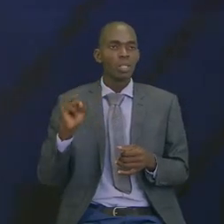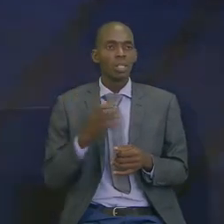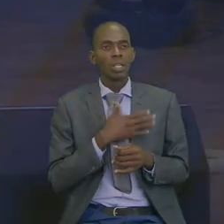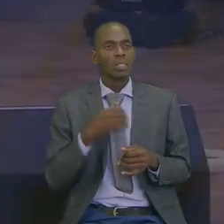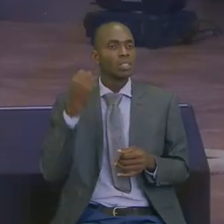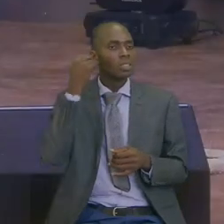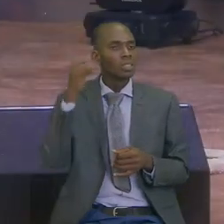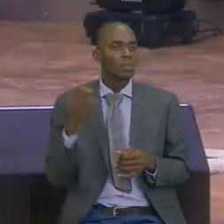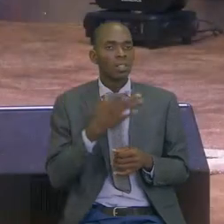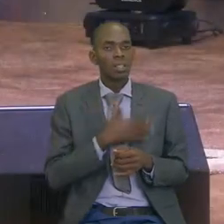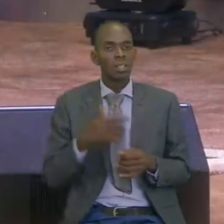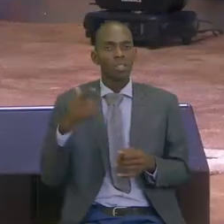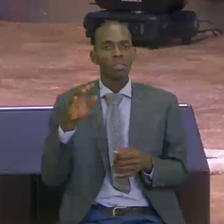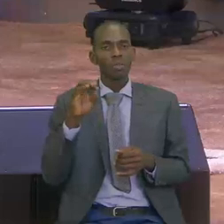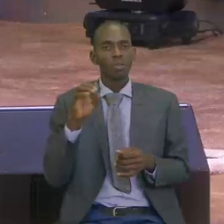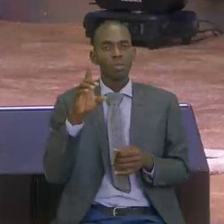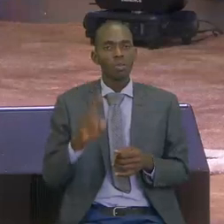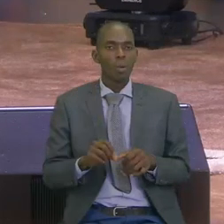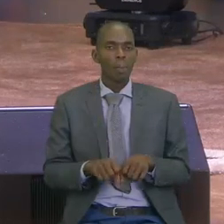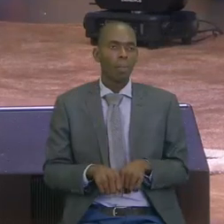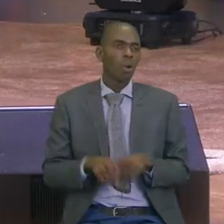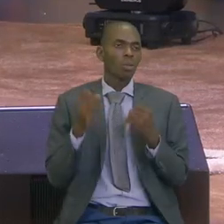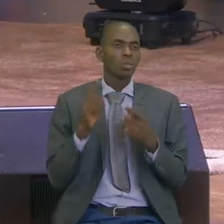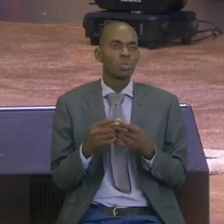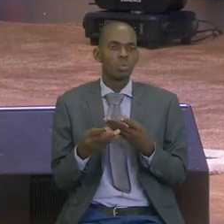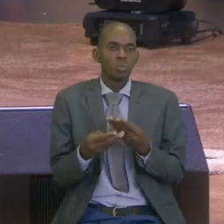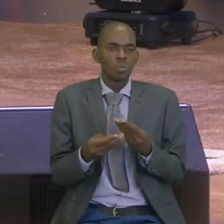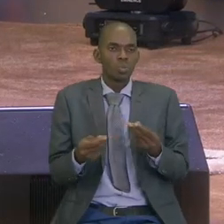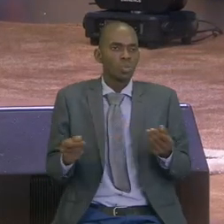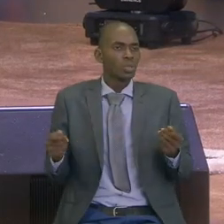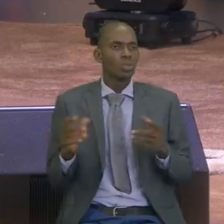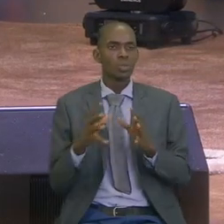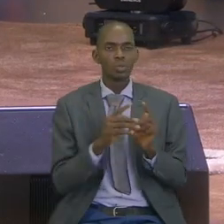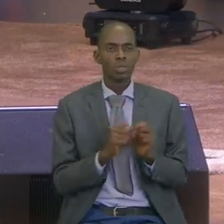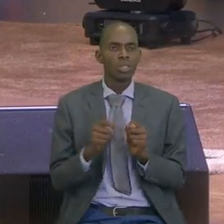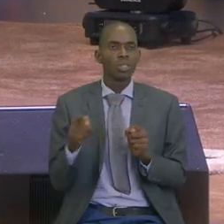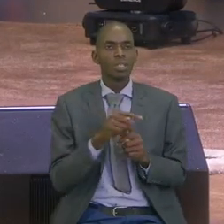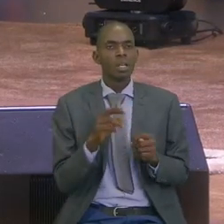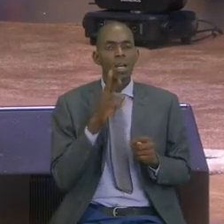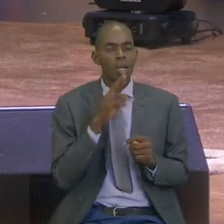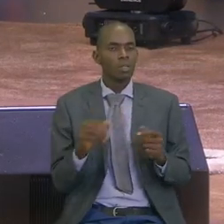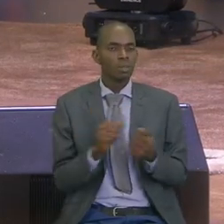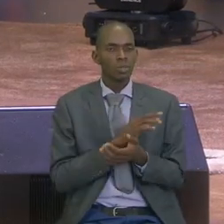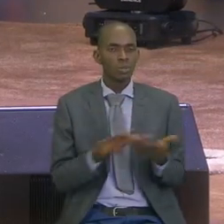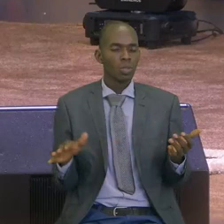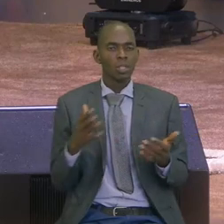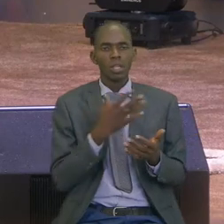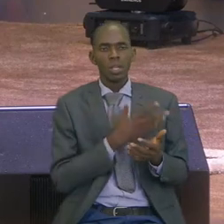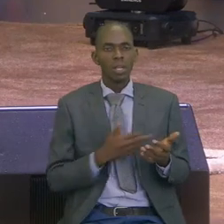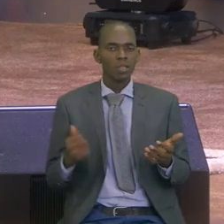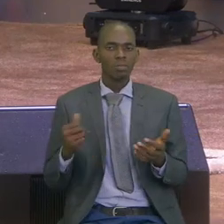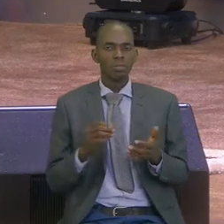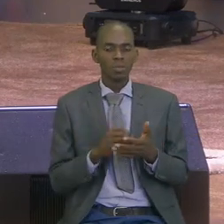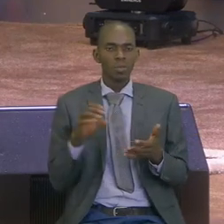gold broken to pieces together. They were destroyed. They were scattered. They were totally crushed and they